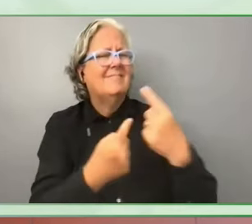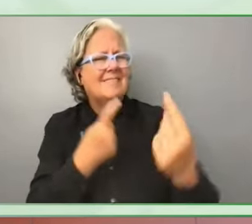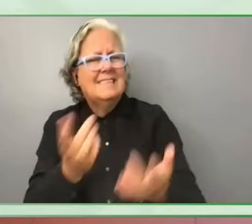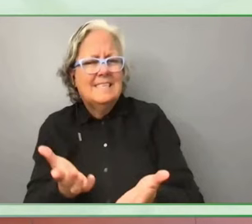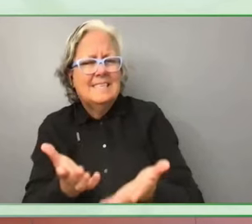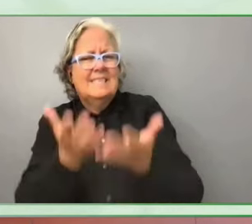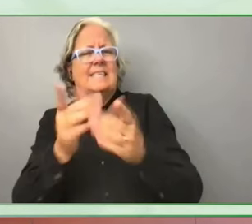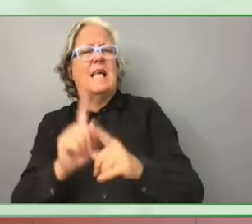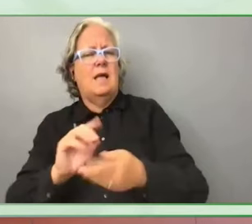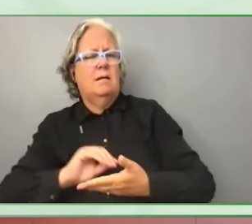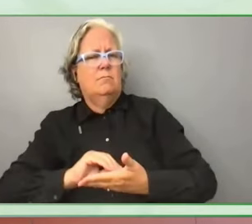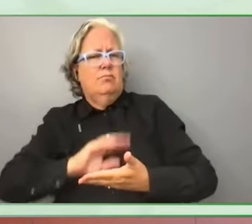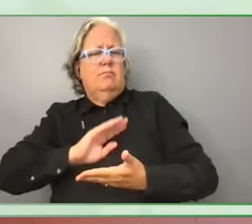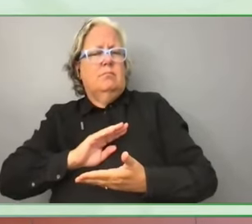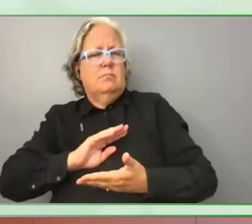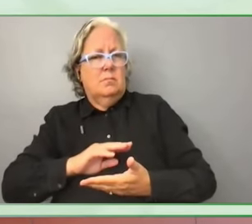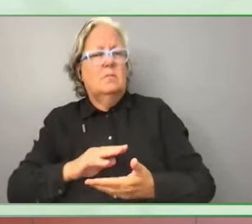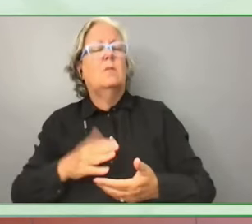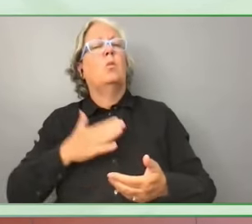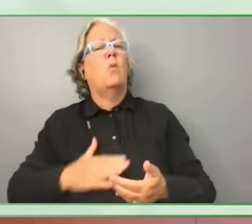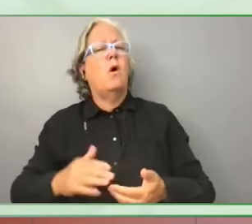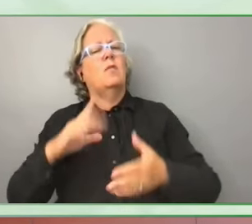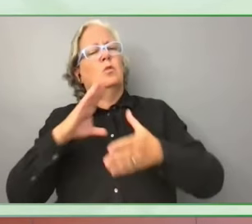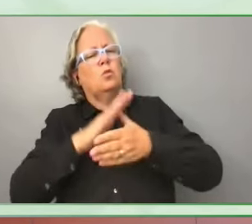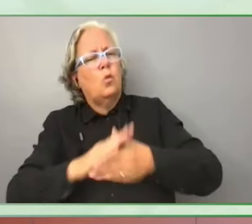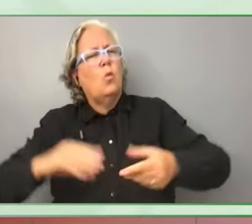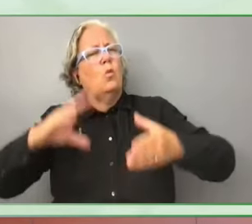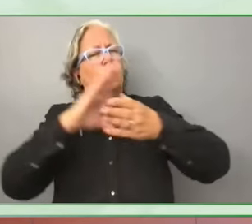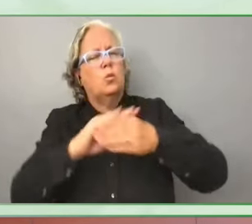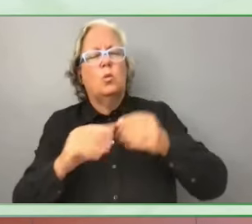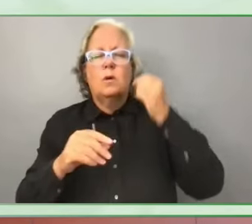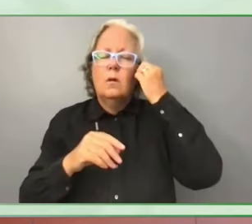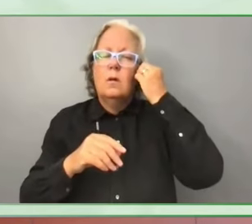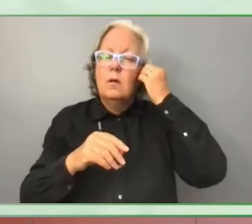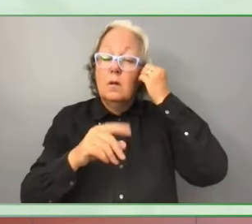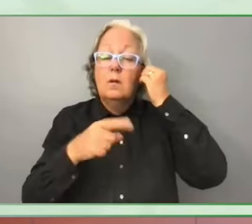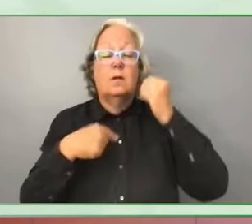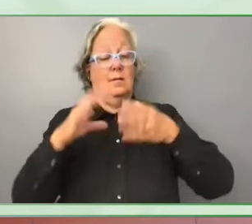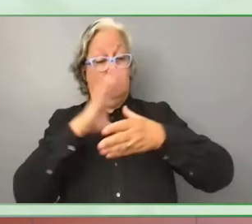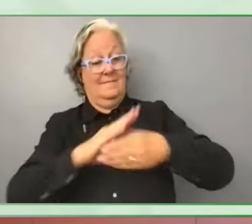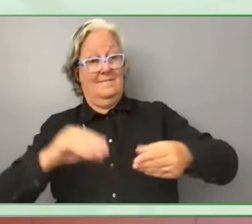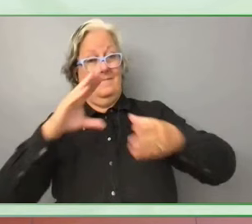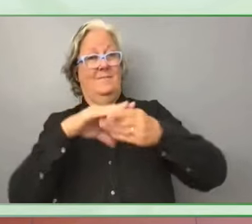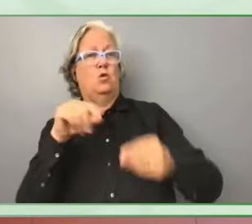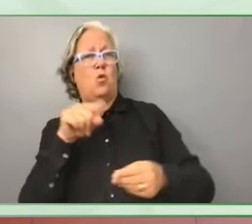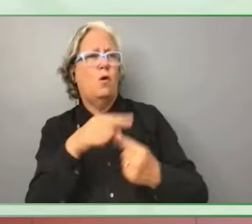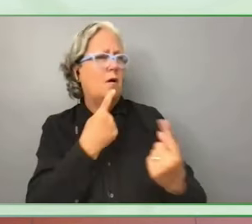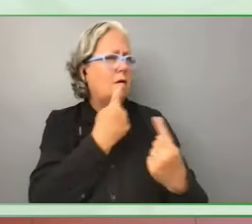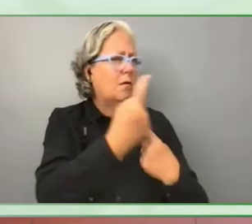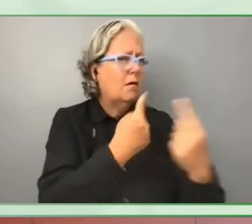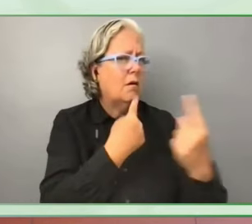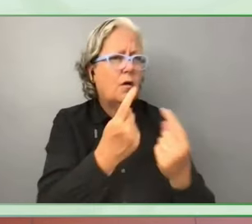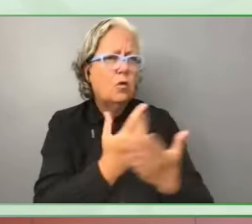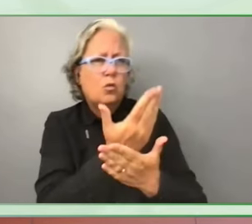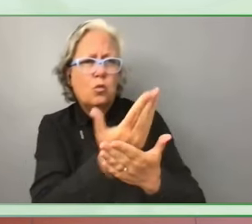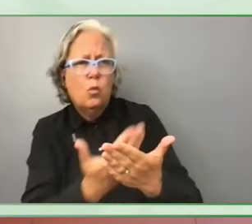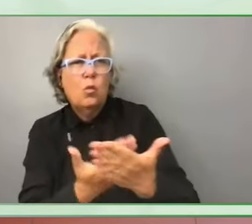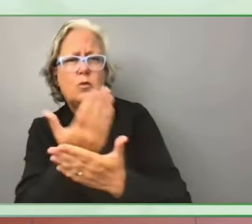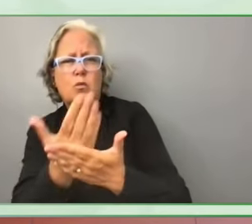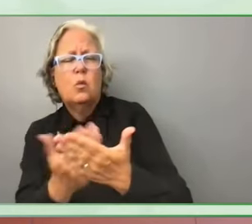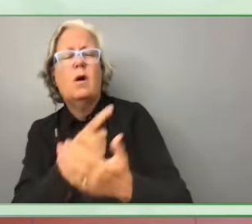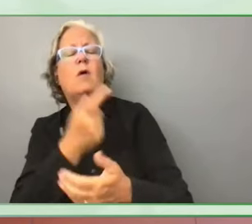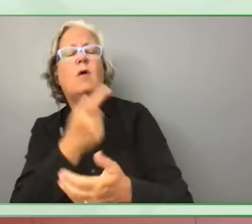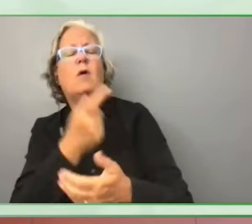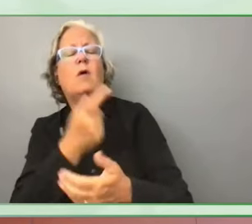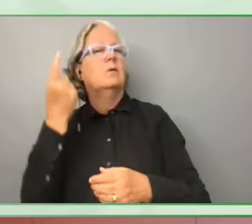for storytelling because we believe that storytelling is the first step of their healing process. So we built